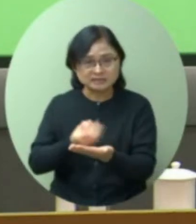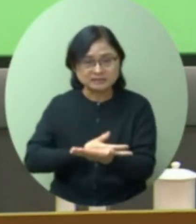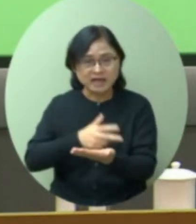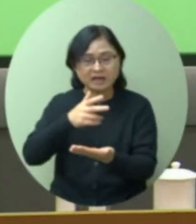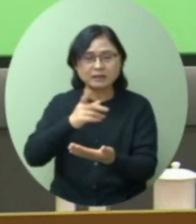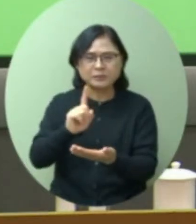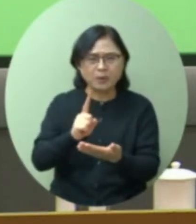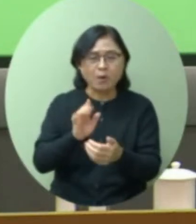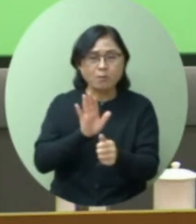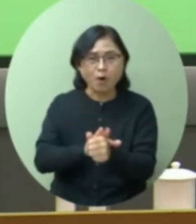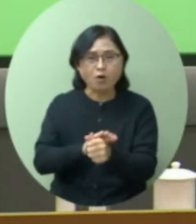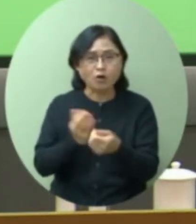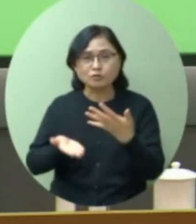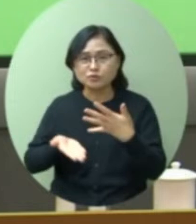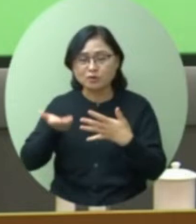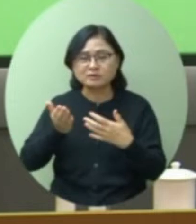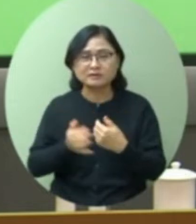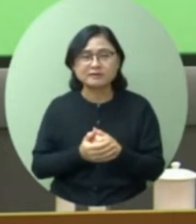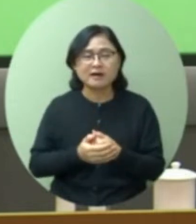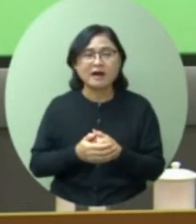we are doing better.